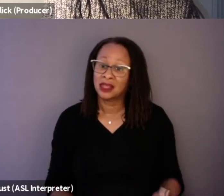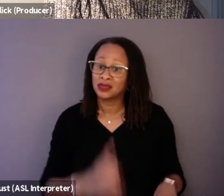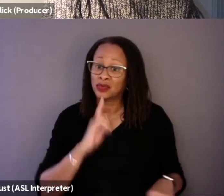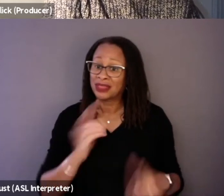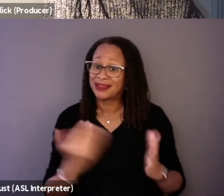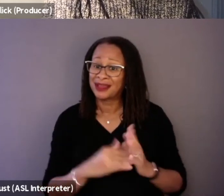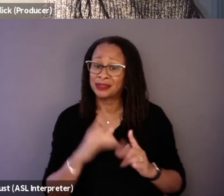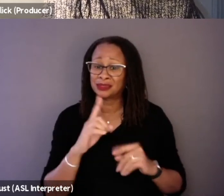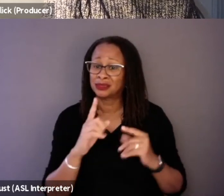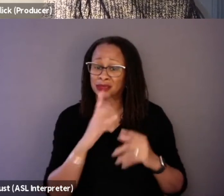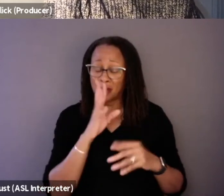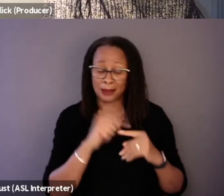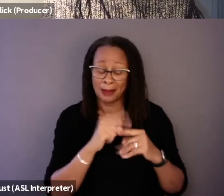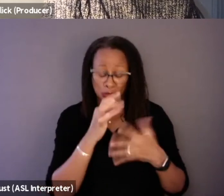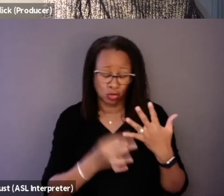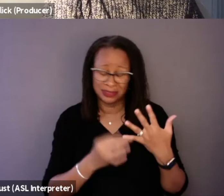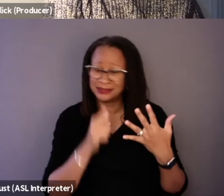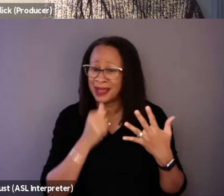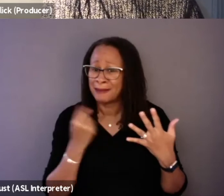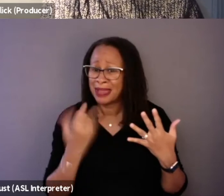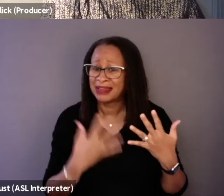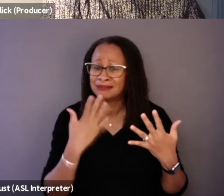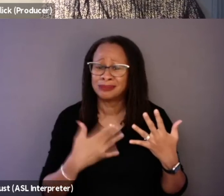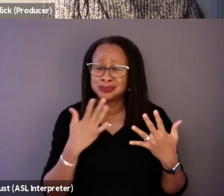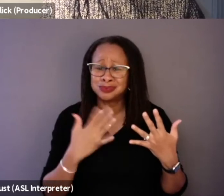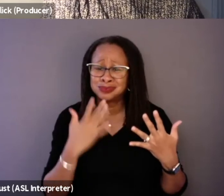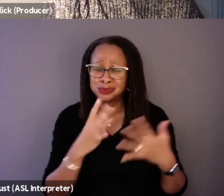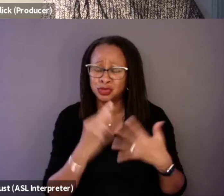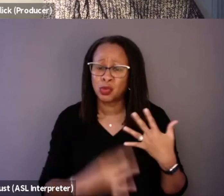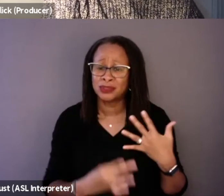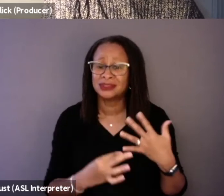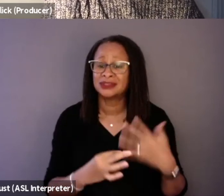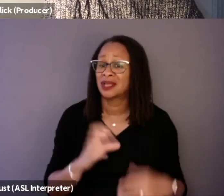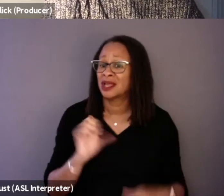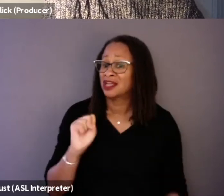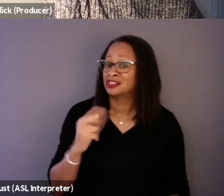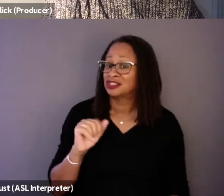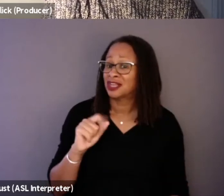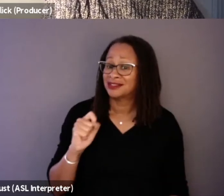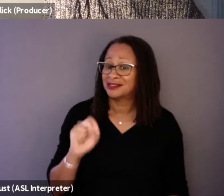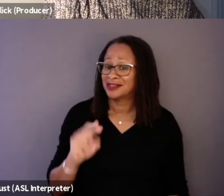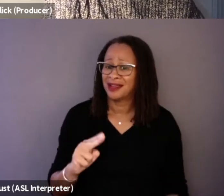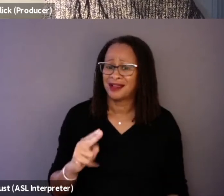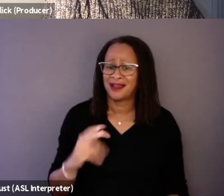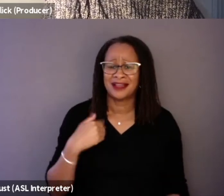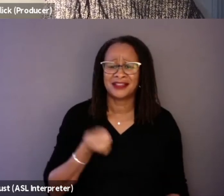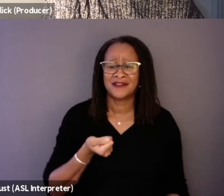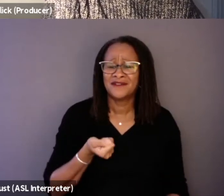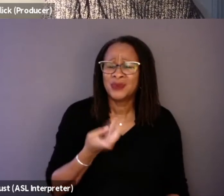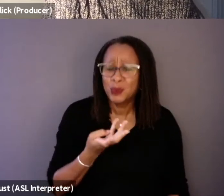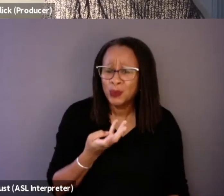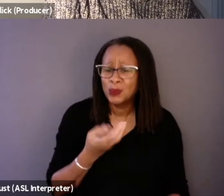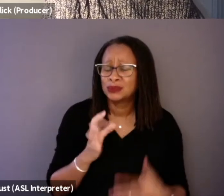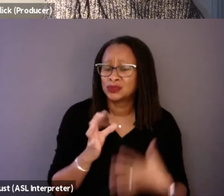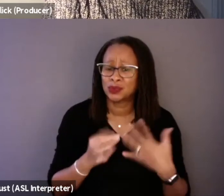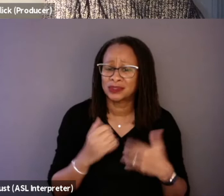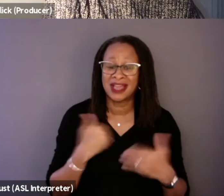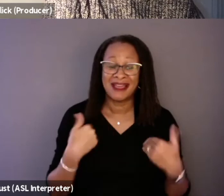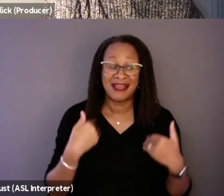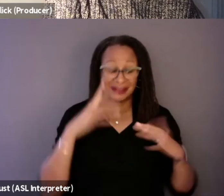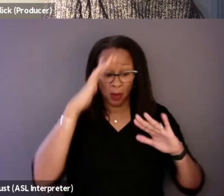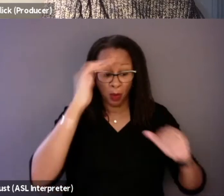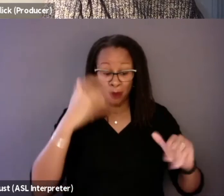choices, because what he has so few options, and even though he has these hopes and